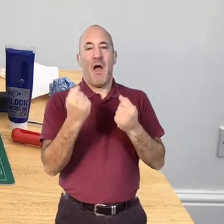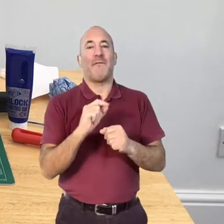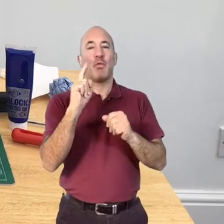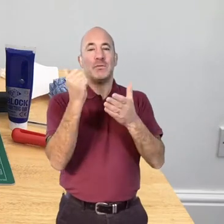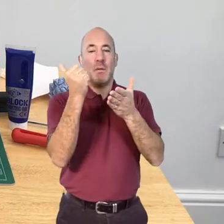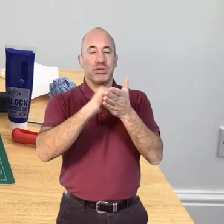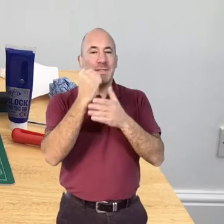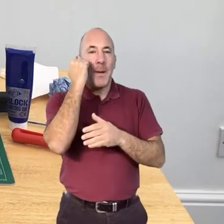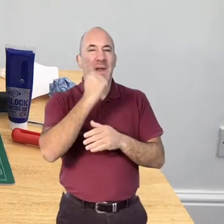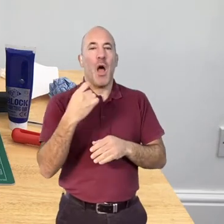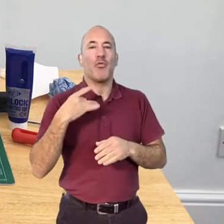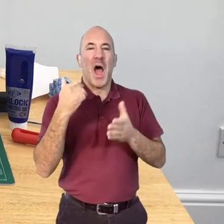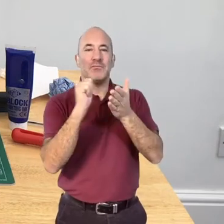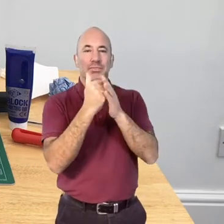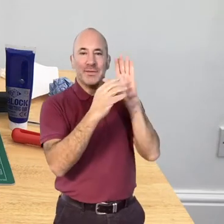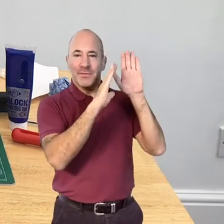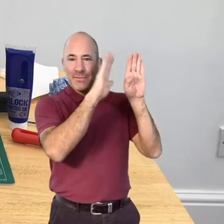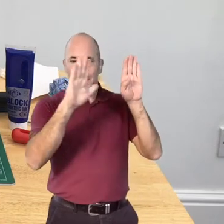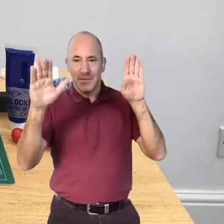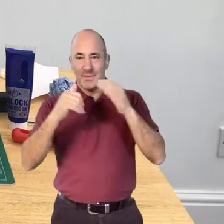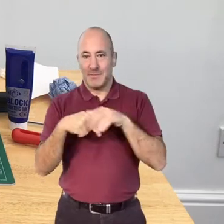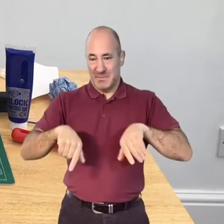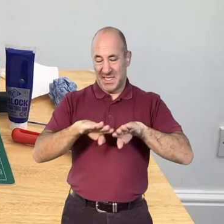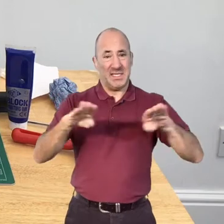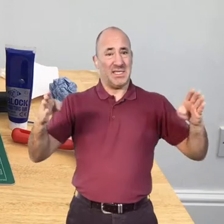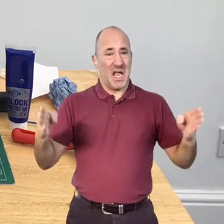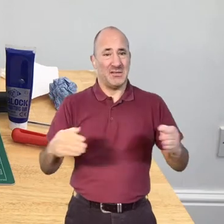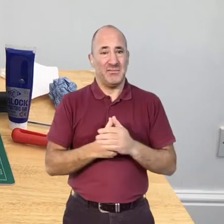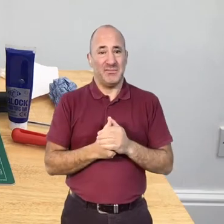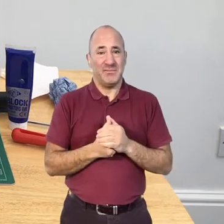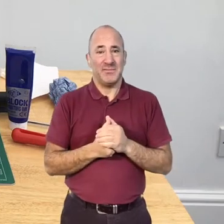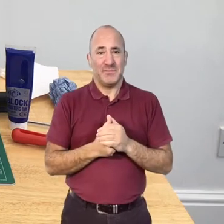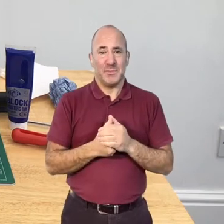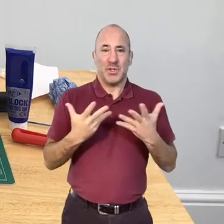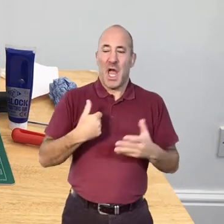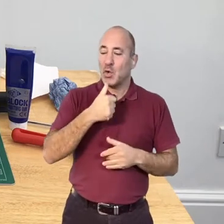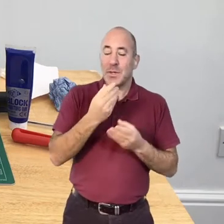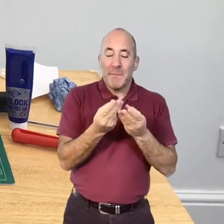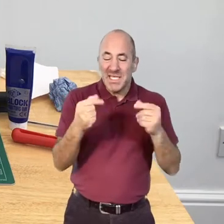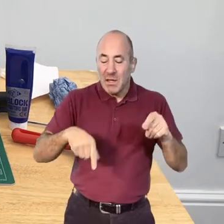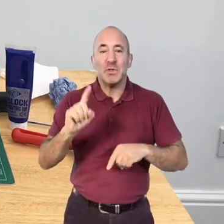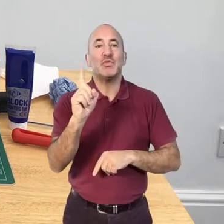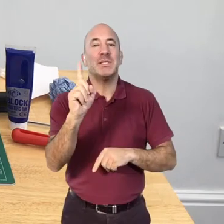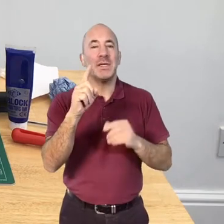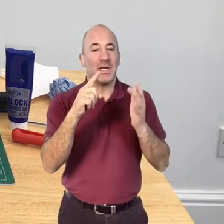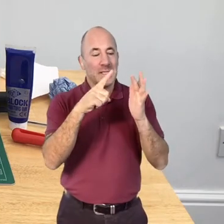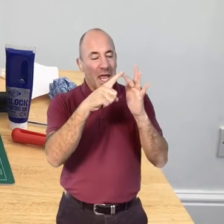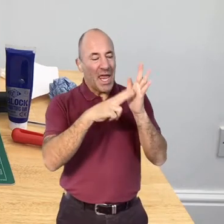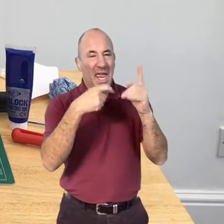and white prints on it. I'm sitting at a desk and the materials we'll be using today